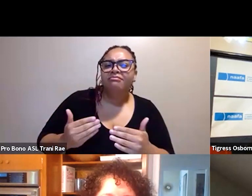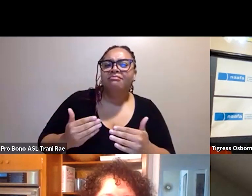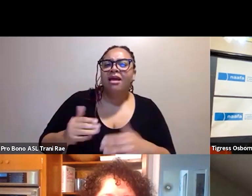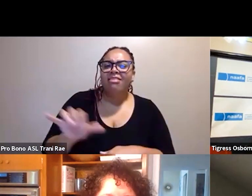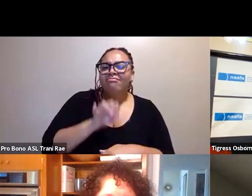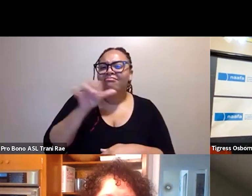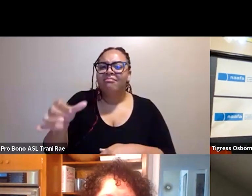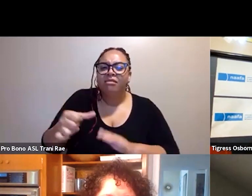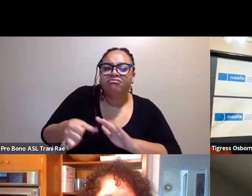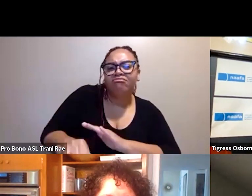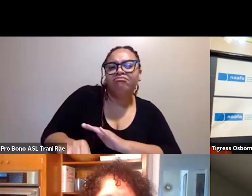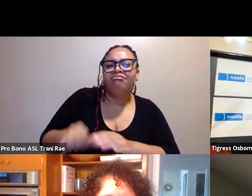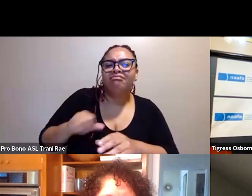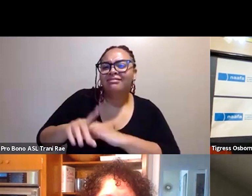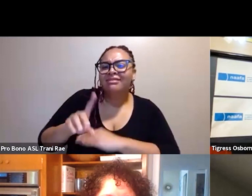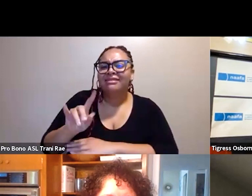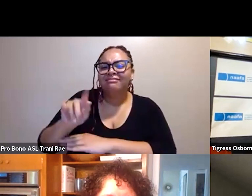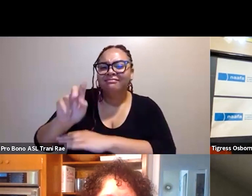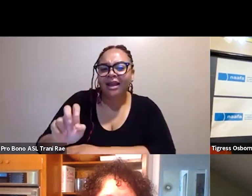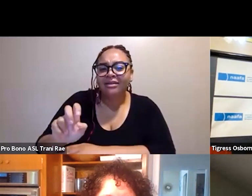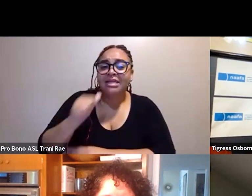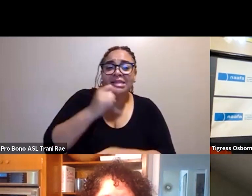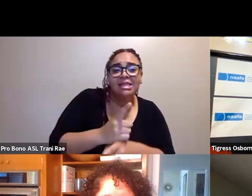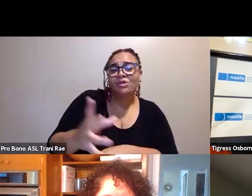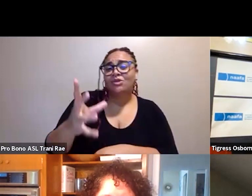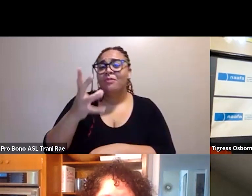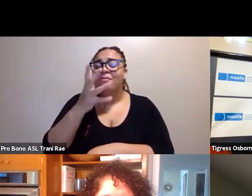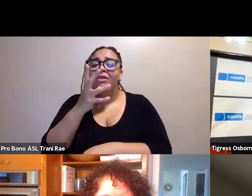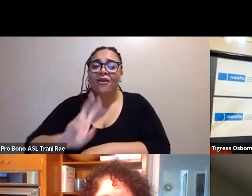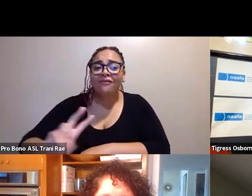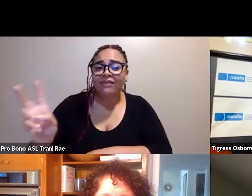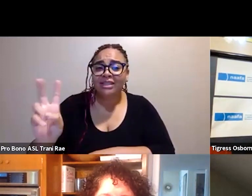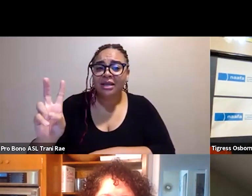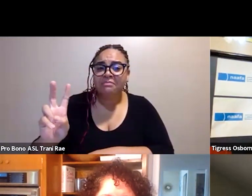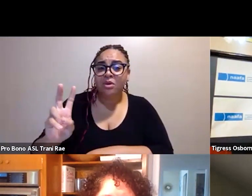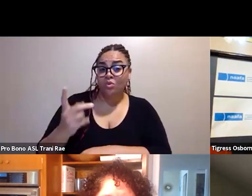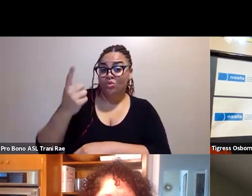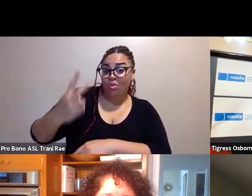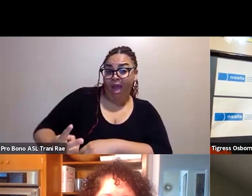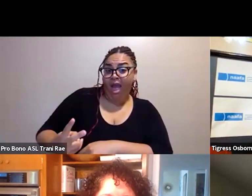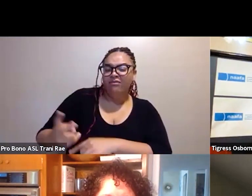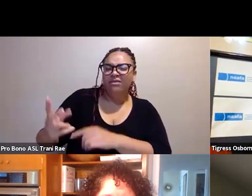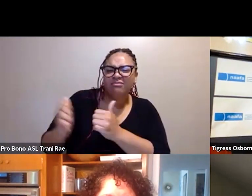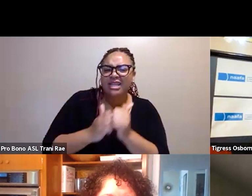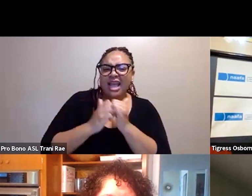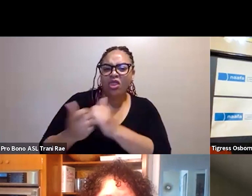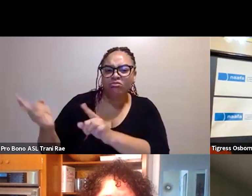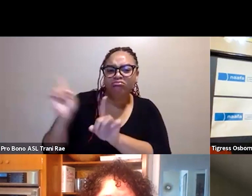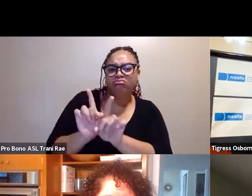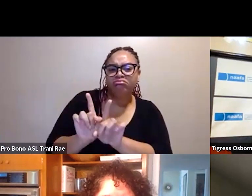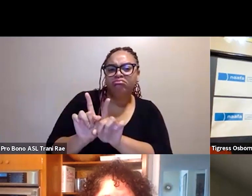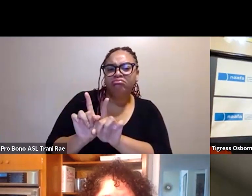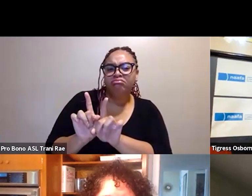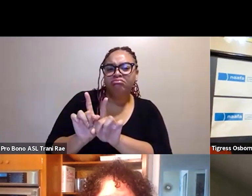victim, two halves clinging together, pinched at the bottom into the pulsing shape of a heart.